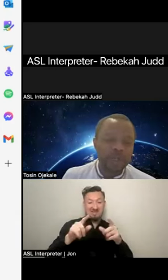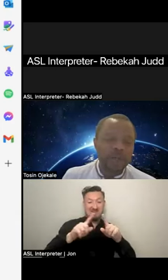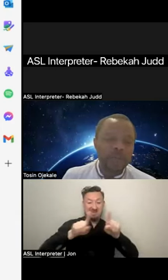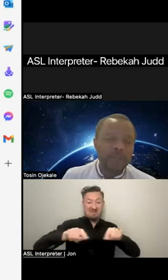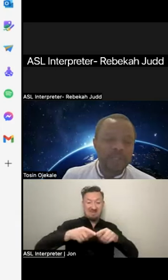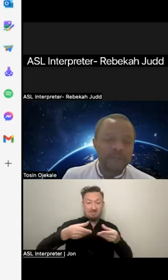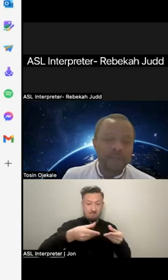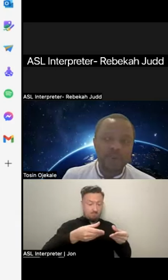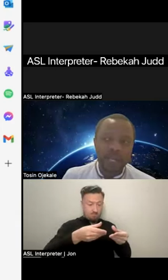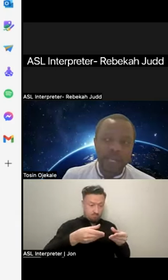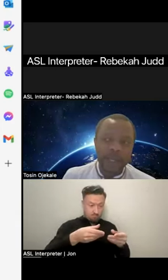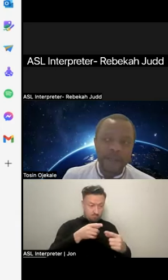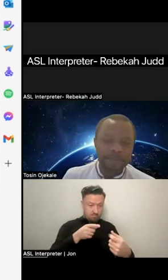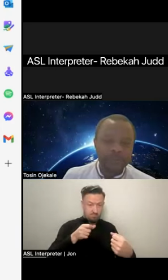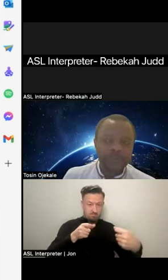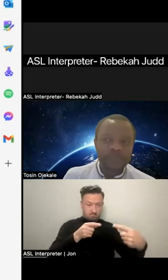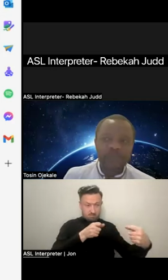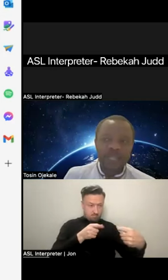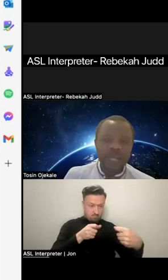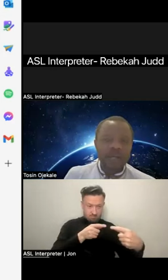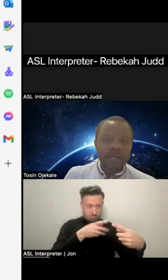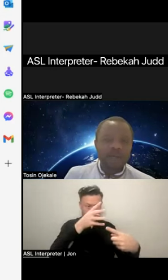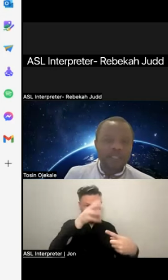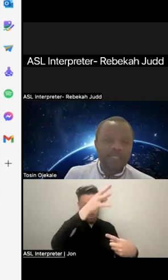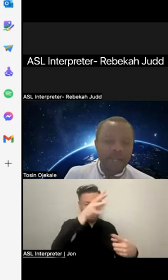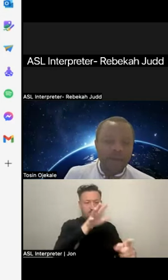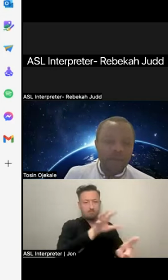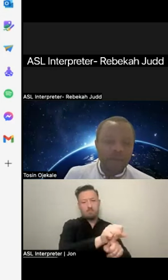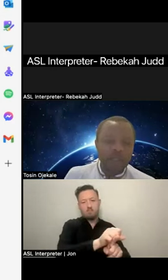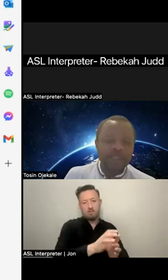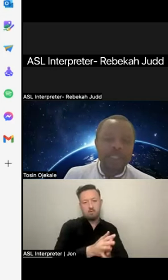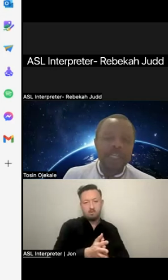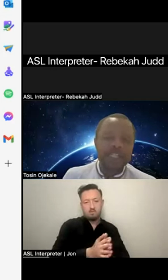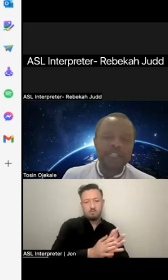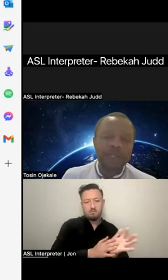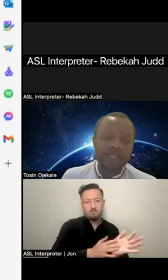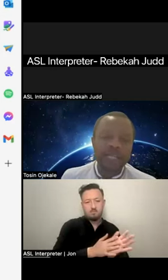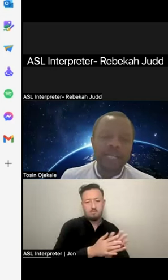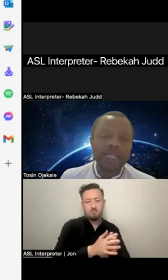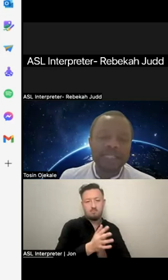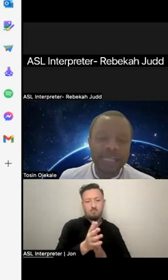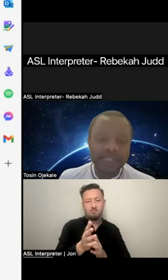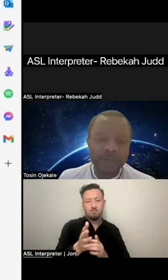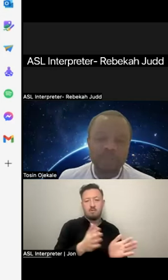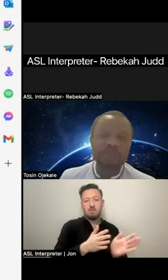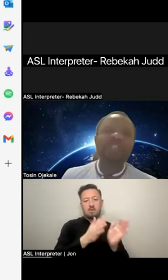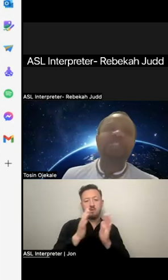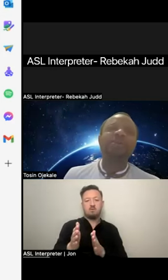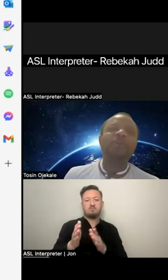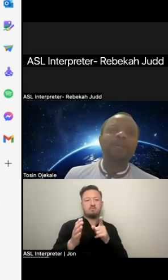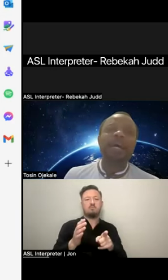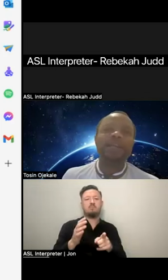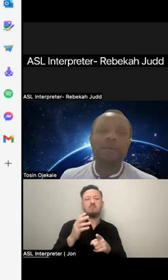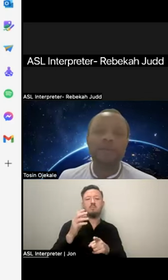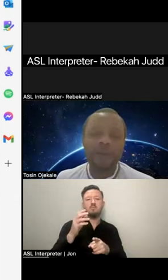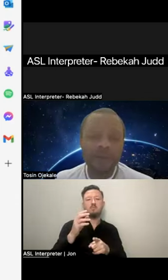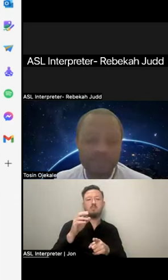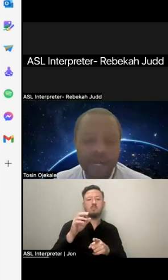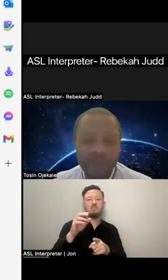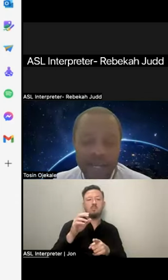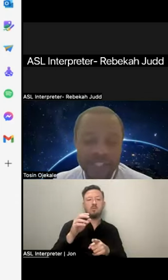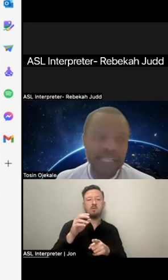do with this first one here. For the second one, it is just a detector, which is the one that a lot